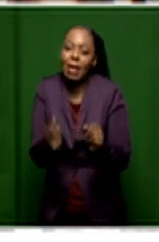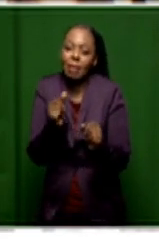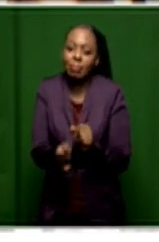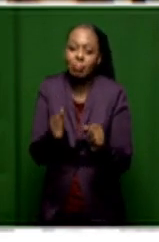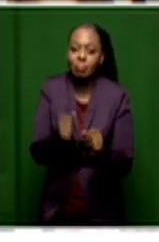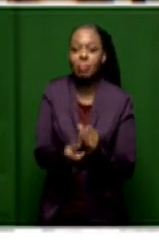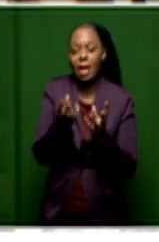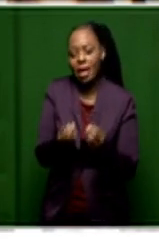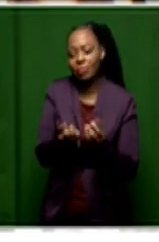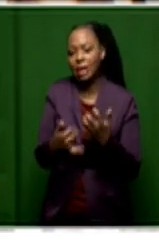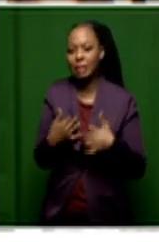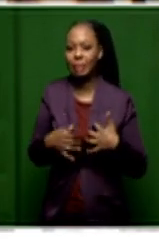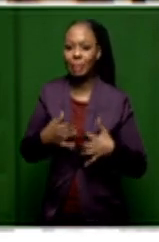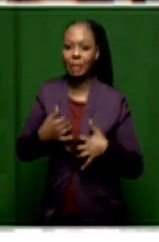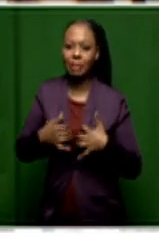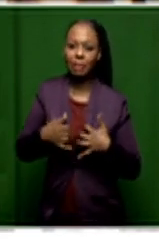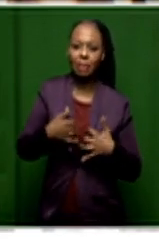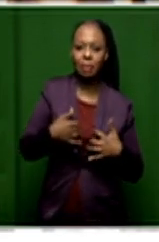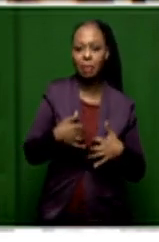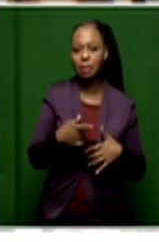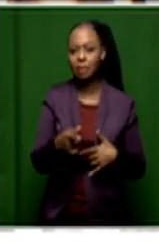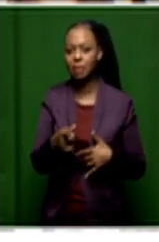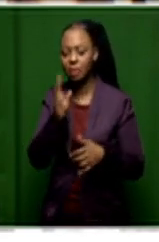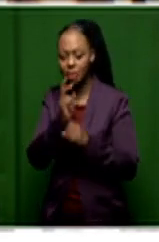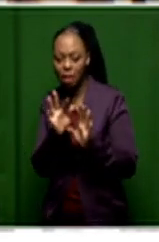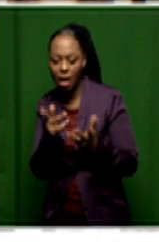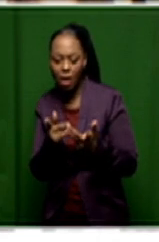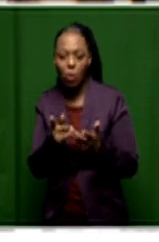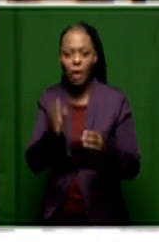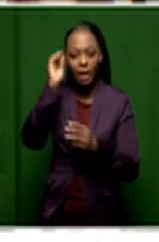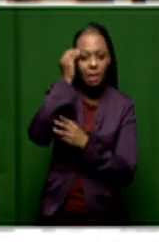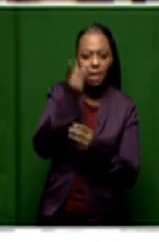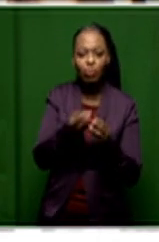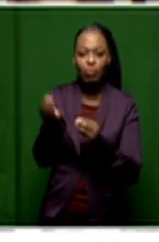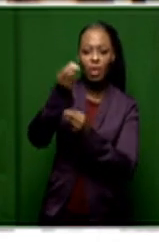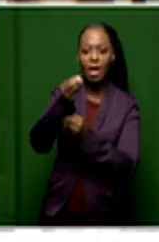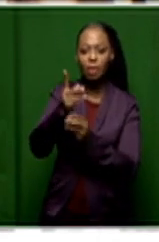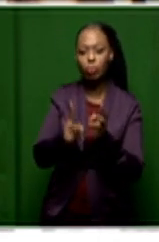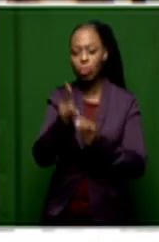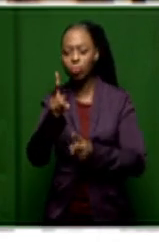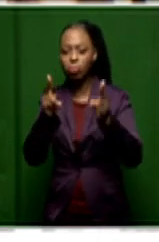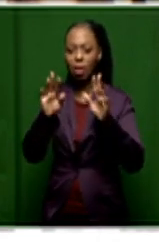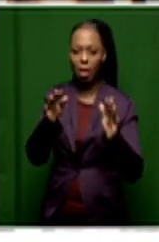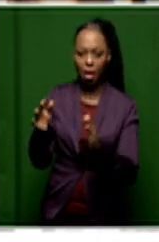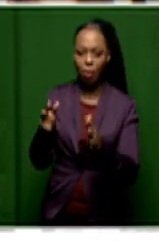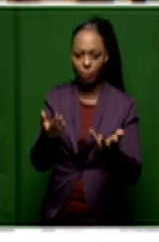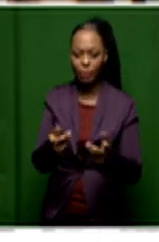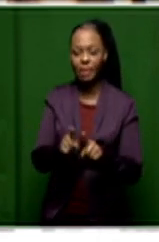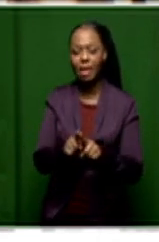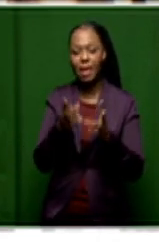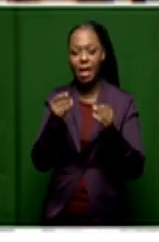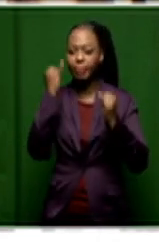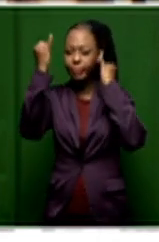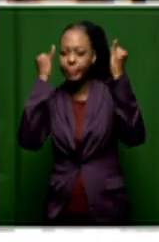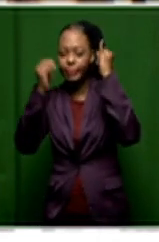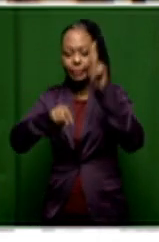of desperation through cut in interest rates and various relief packages that have been introduced. But the problem